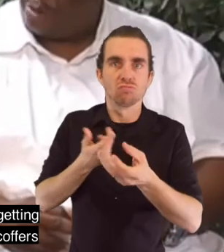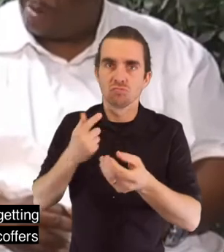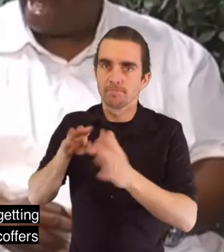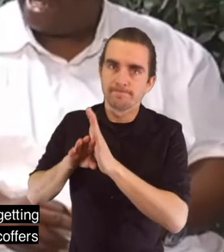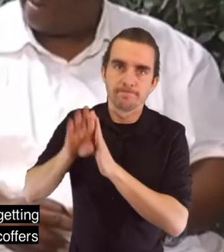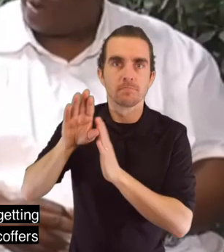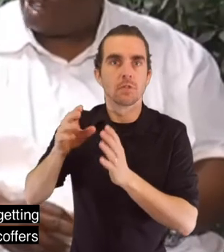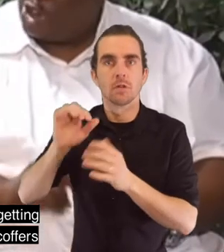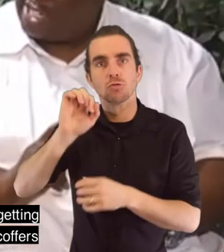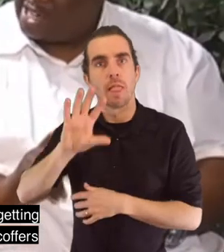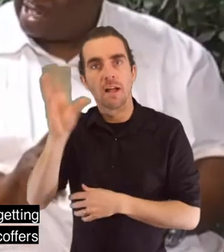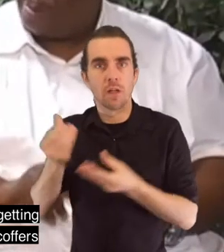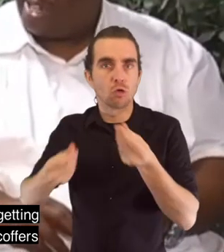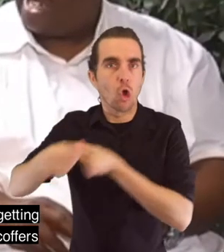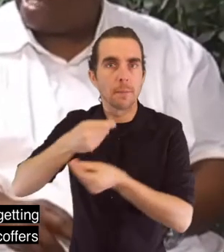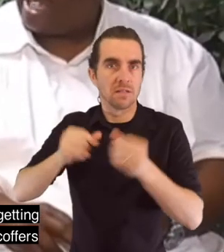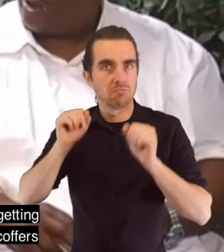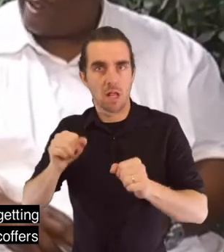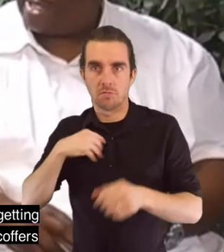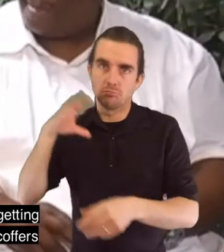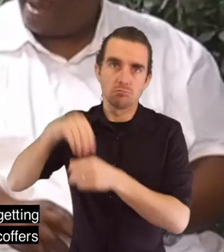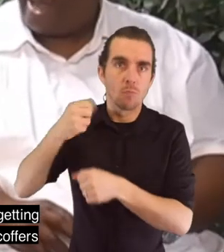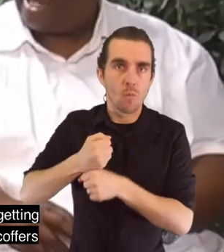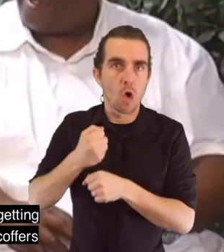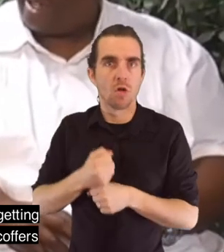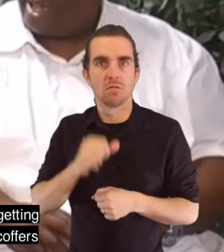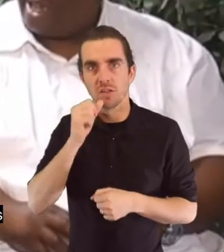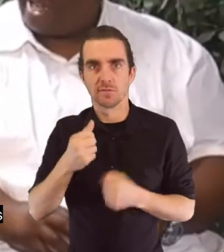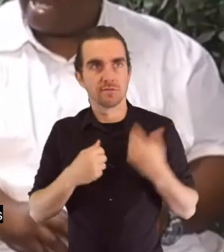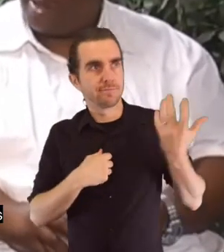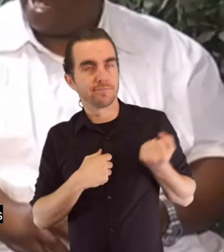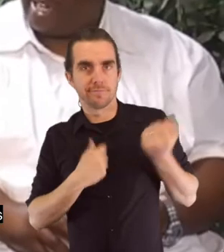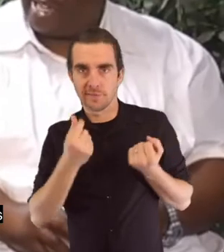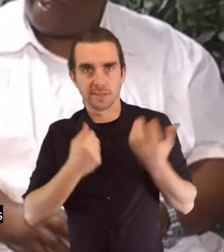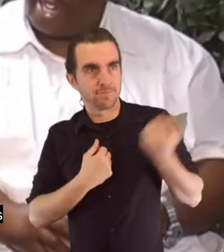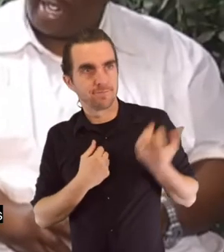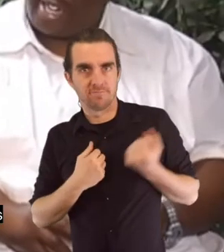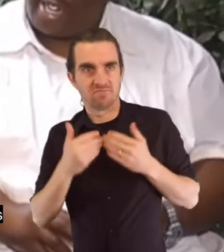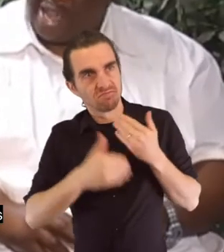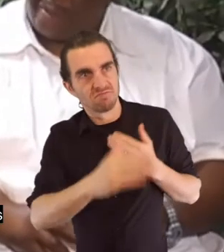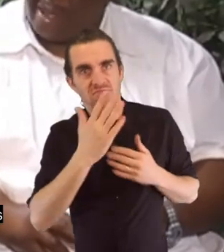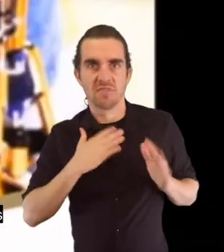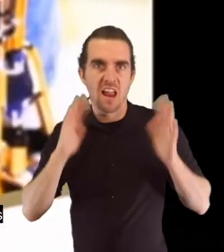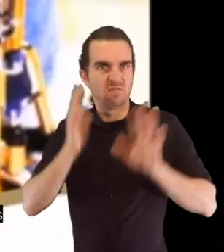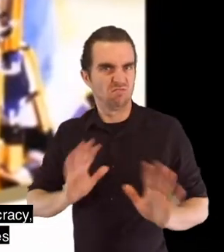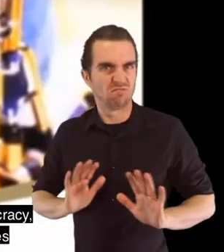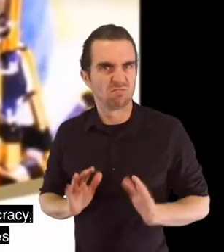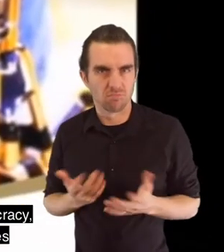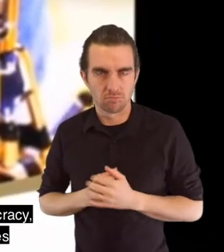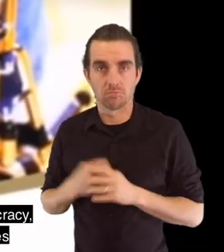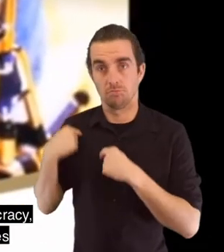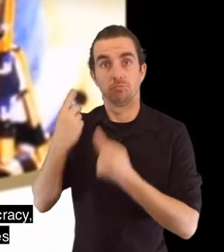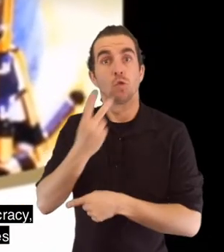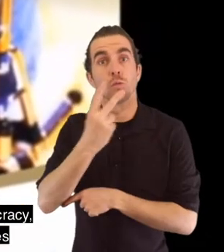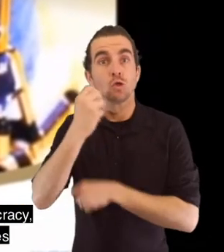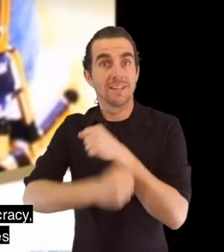African economy by getting employed, not deplete the state coffers by receiving disability grants for the rest of my life. In the last